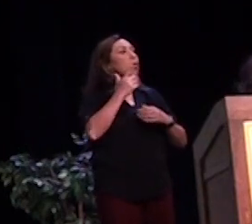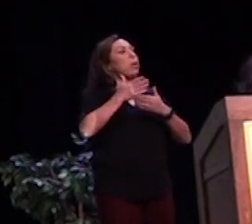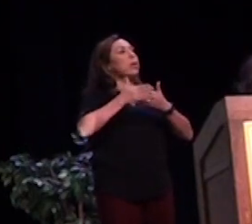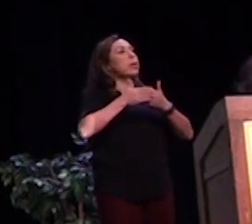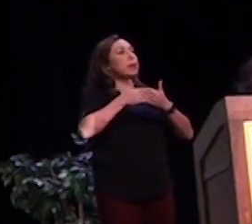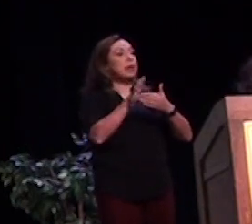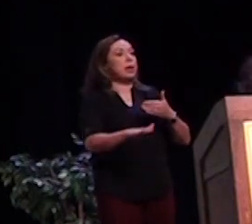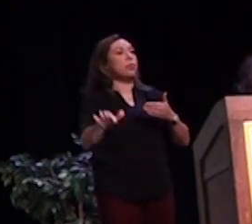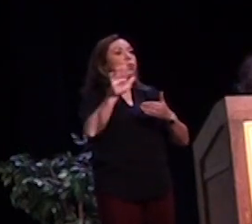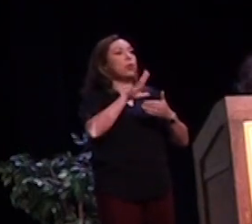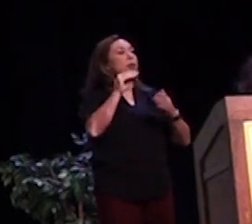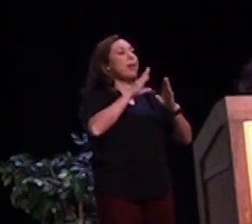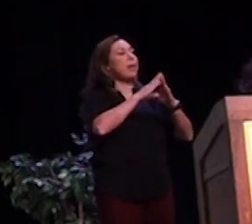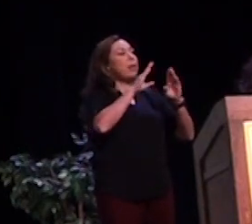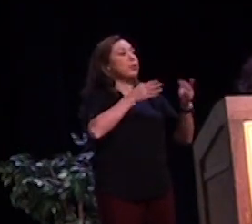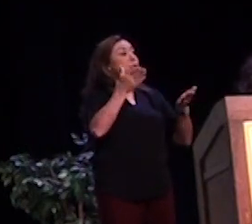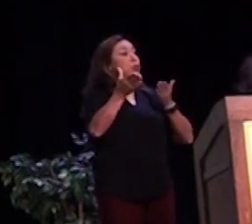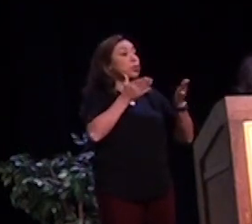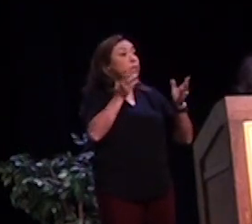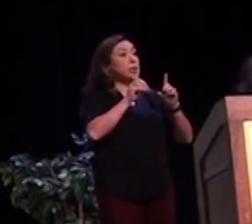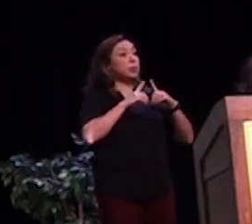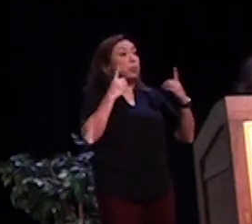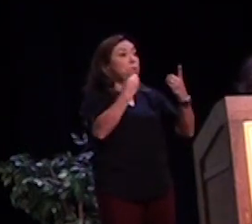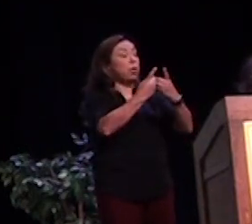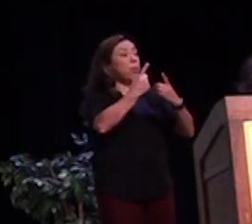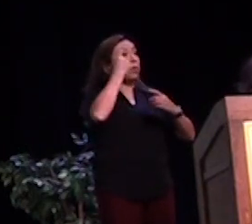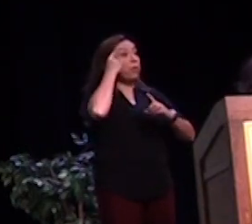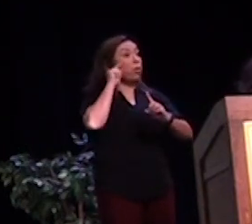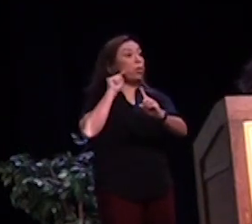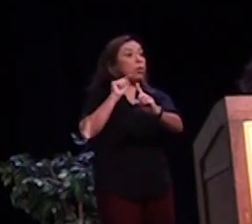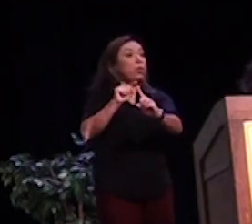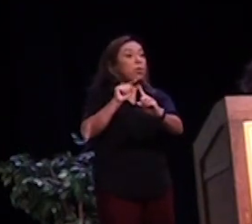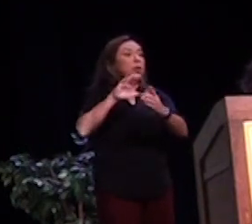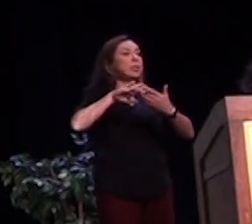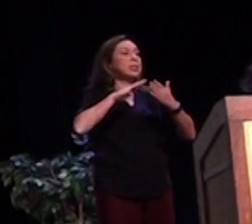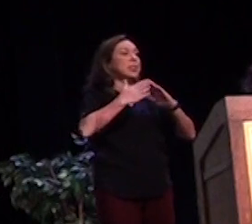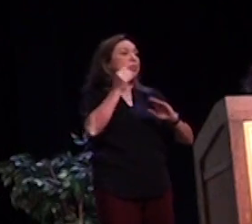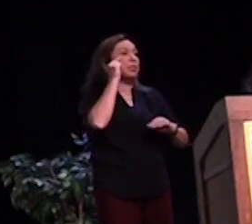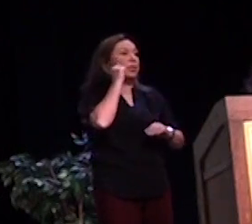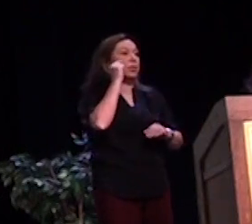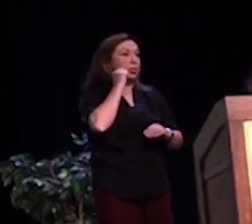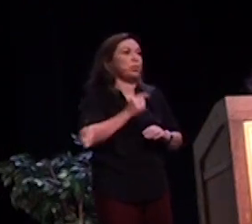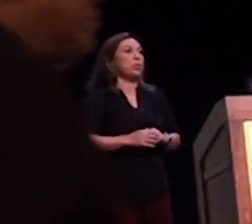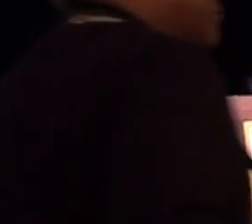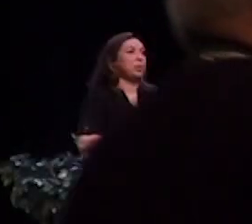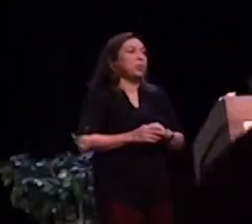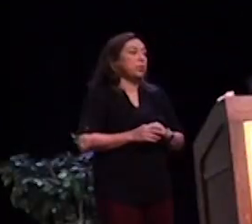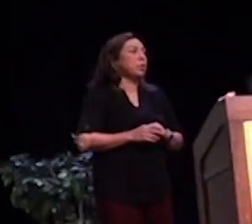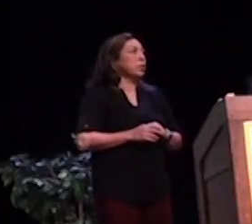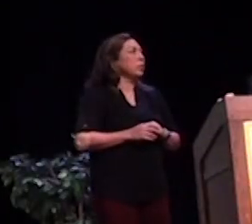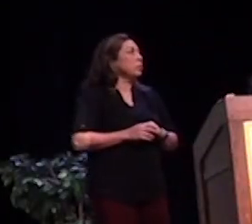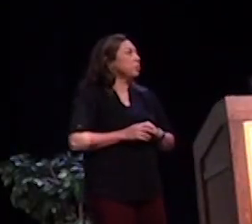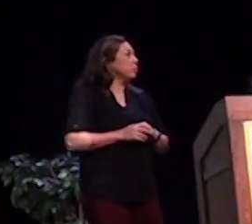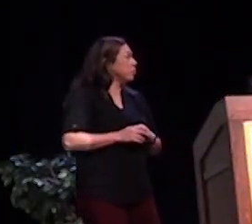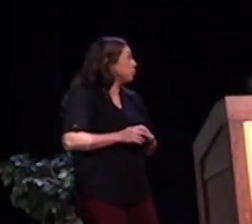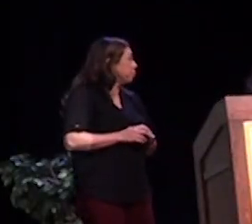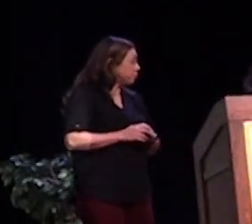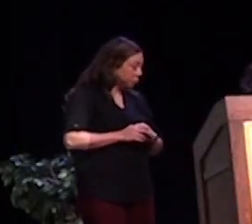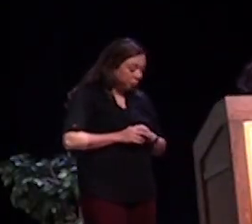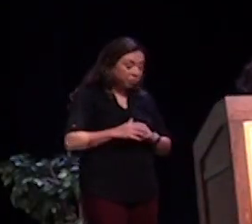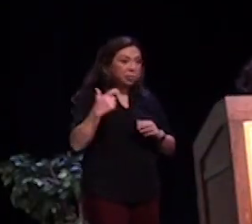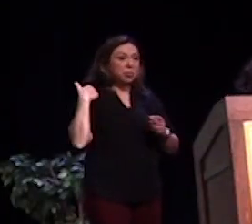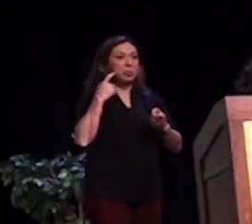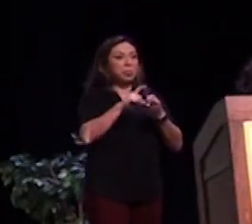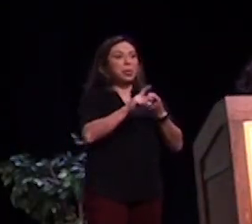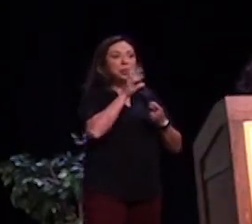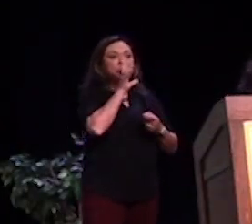and Housing Services Department for the City of San Antonio. Soy la administradora de compromiso